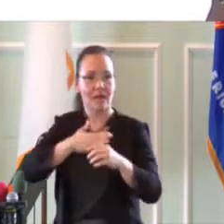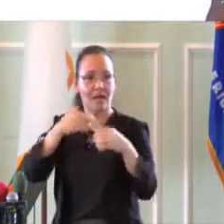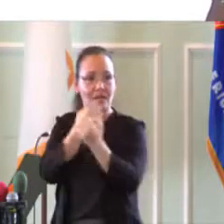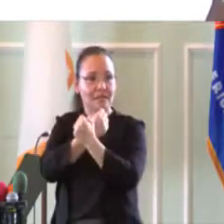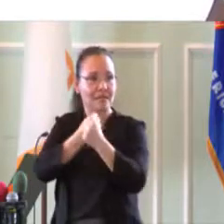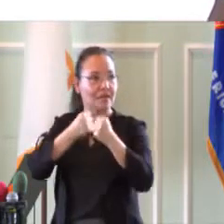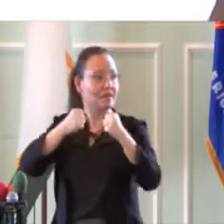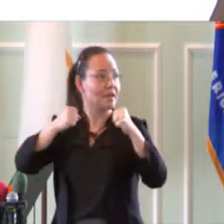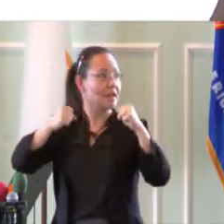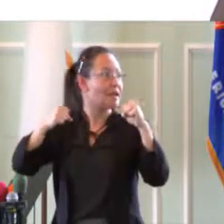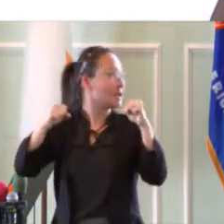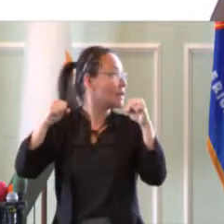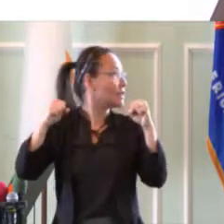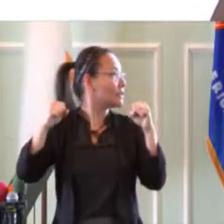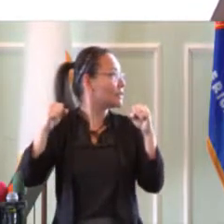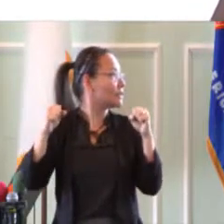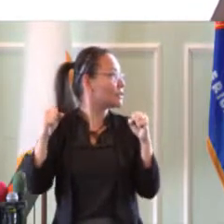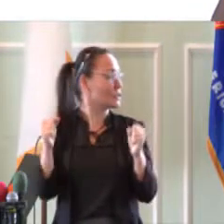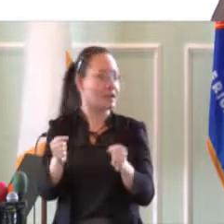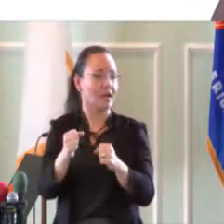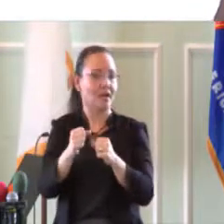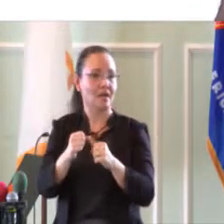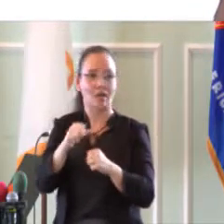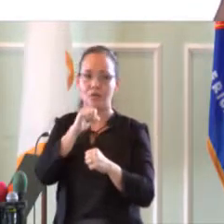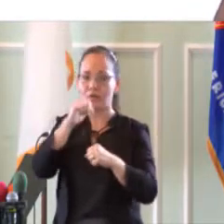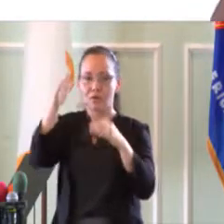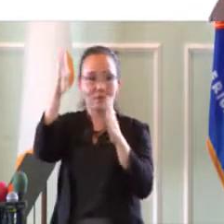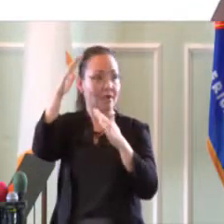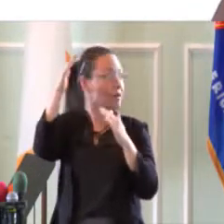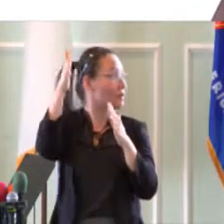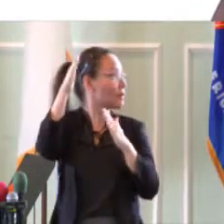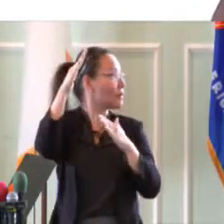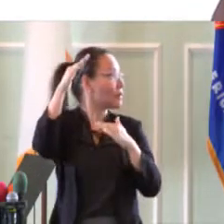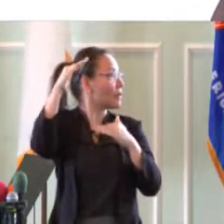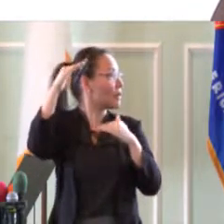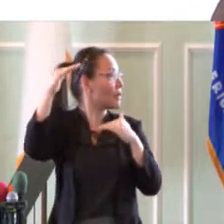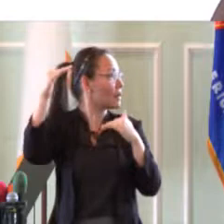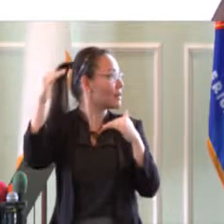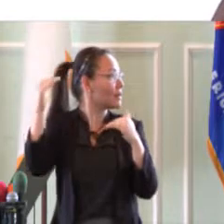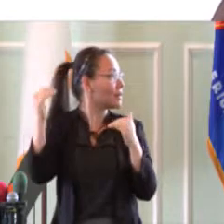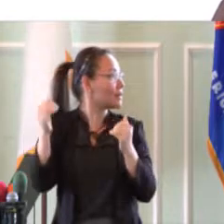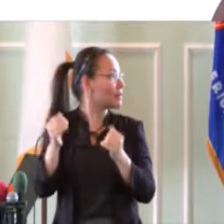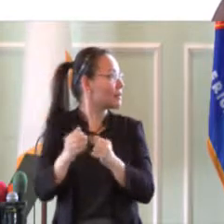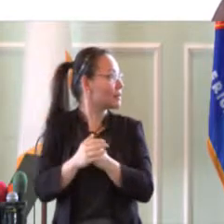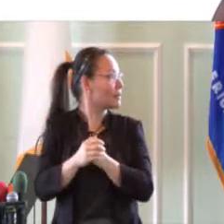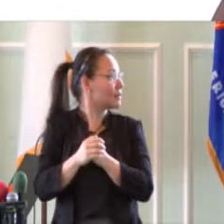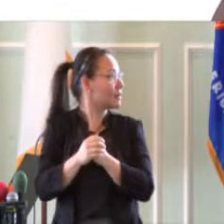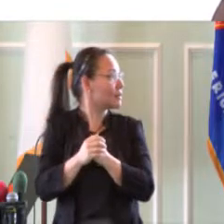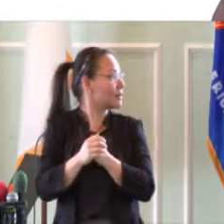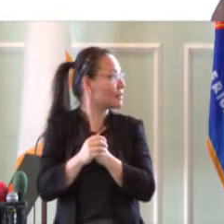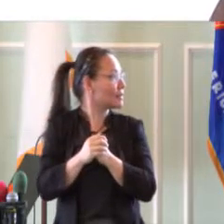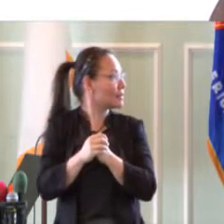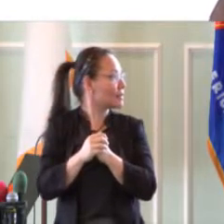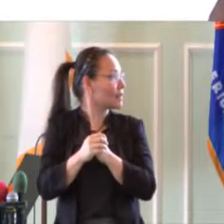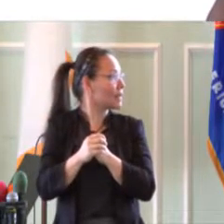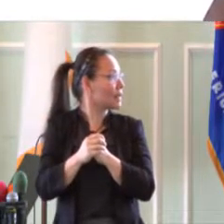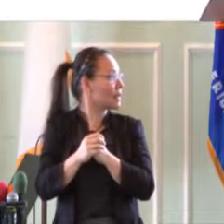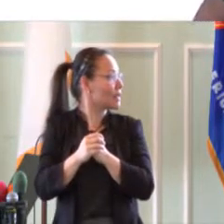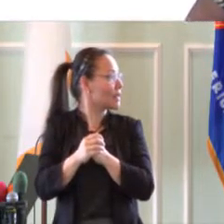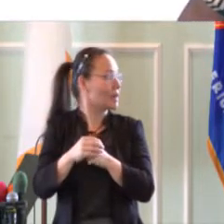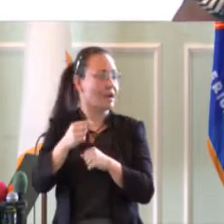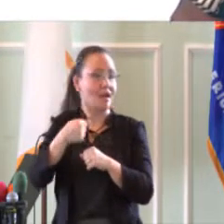salvation up to me, I know how that would go.